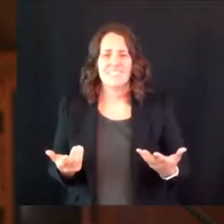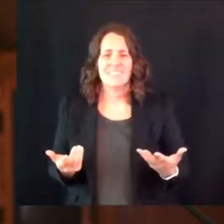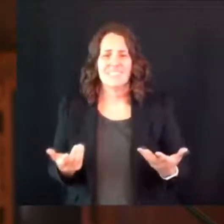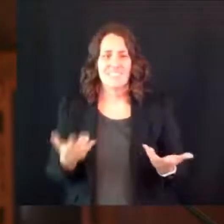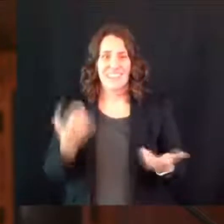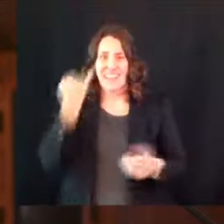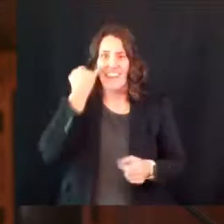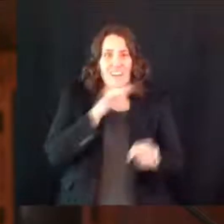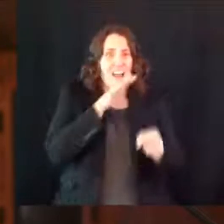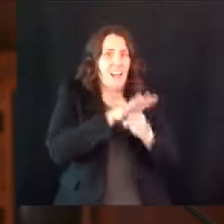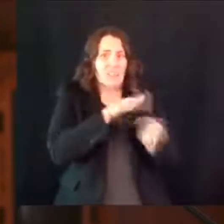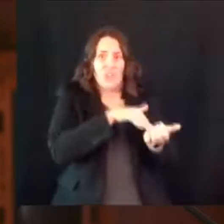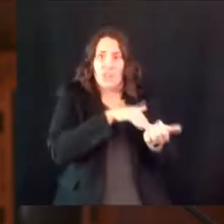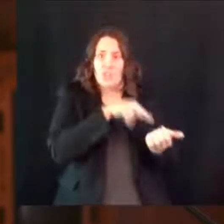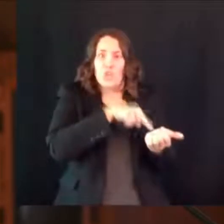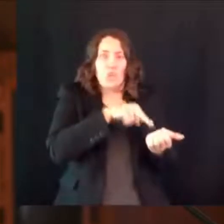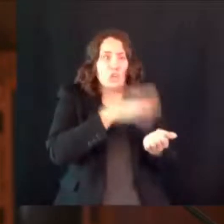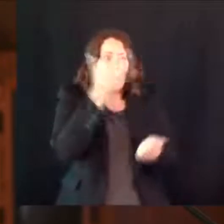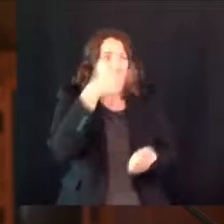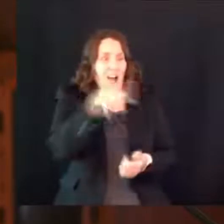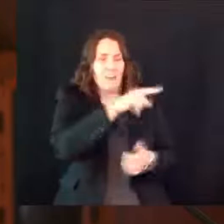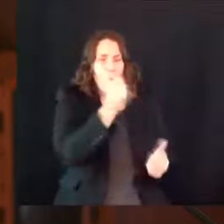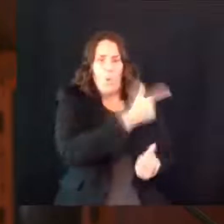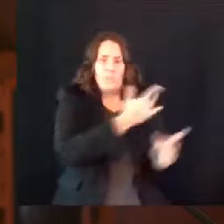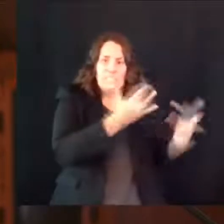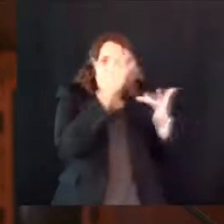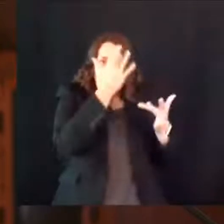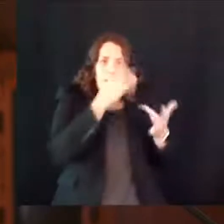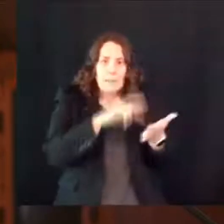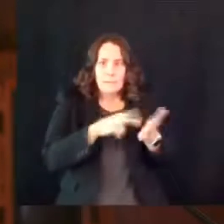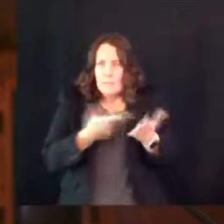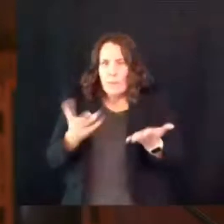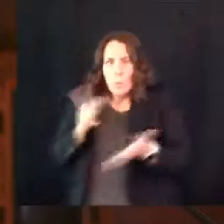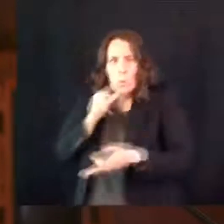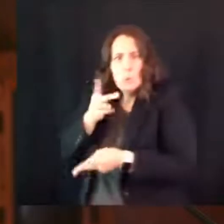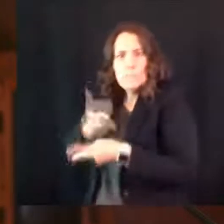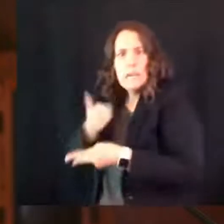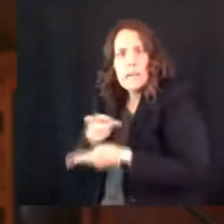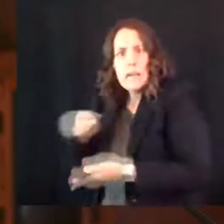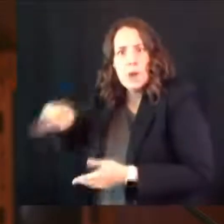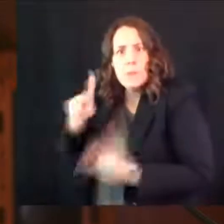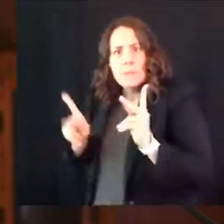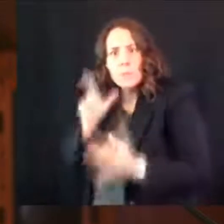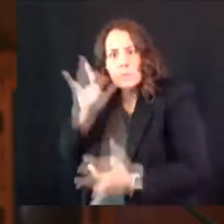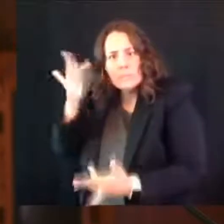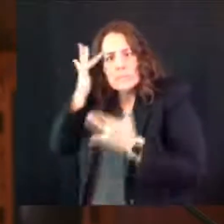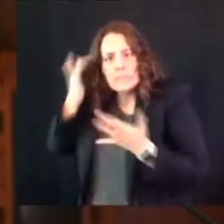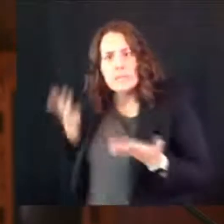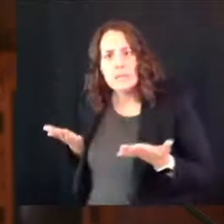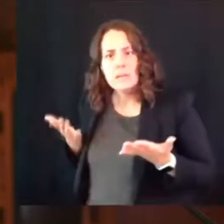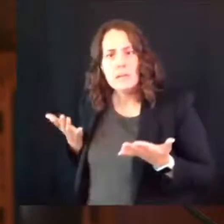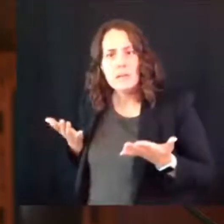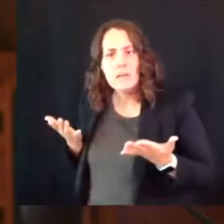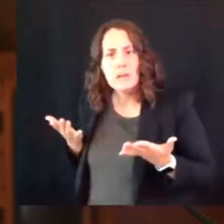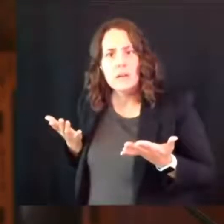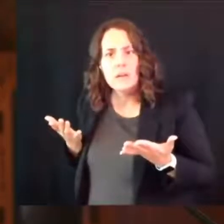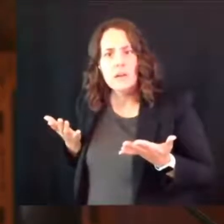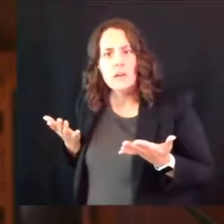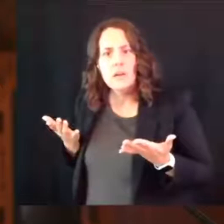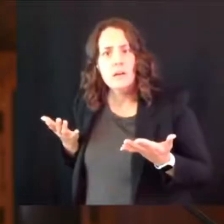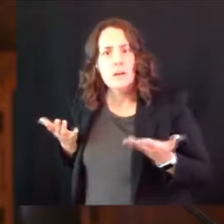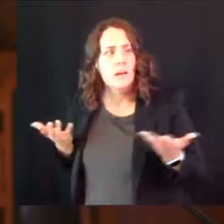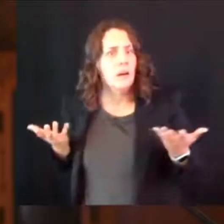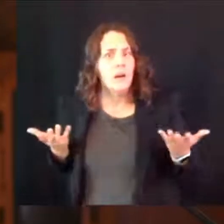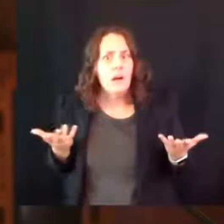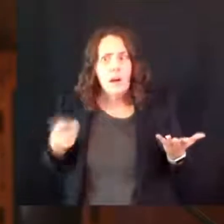attack, you need that healthcare provider to provide that care to you. And so we are seeing a strain in those systems